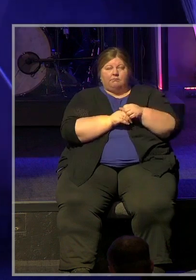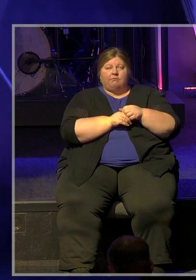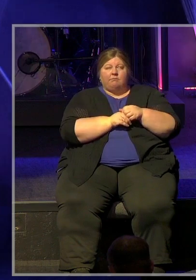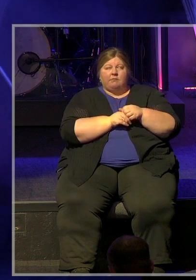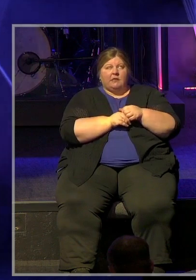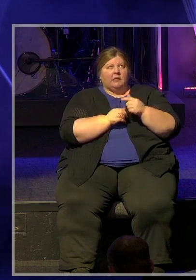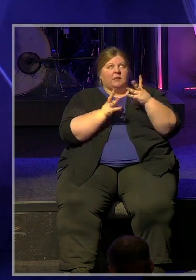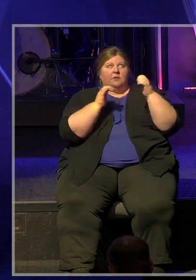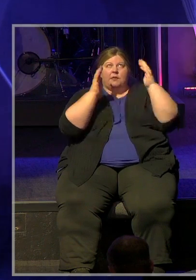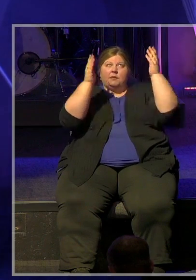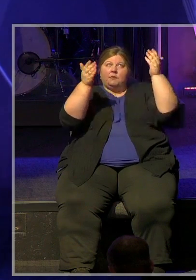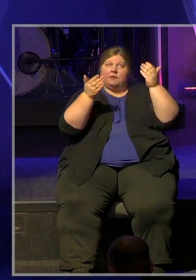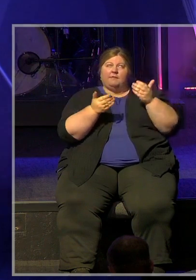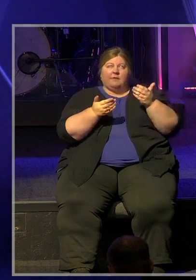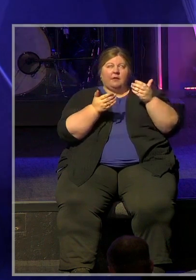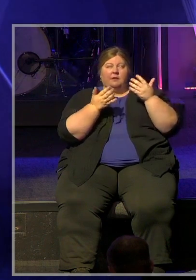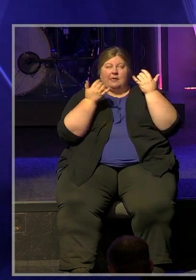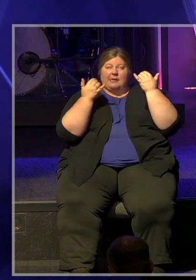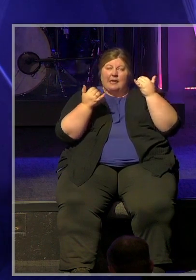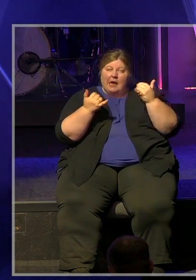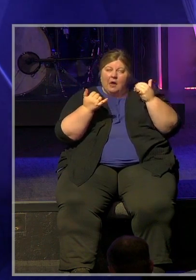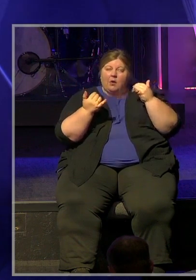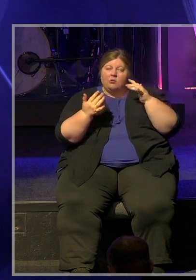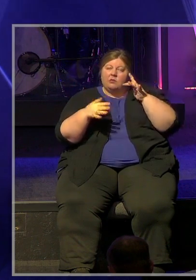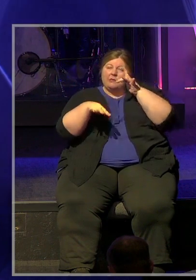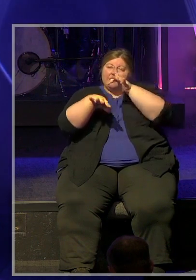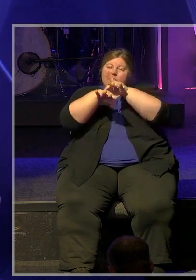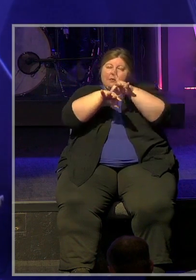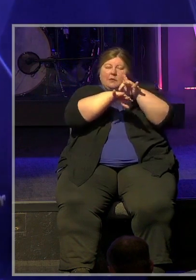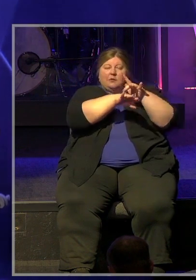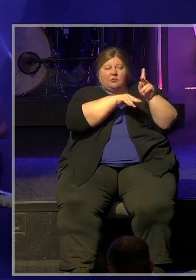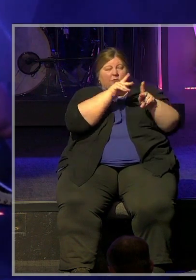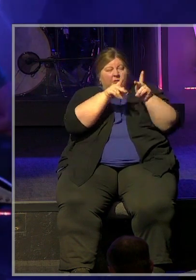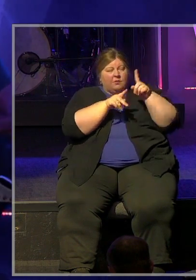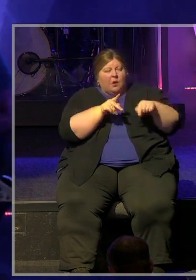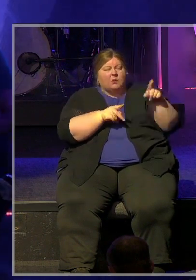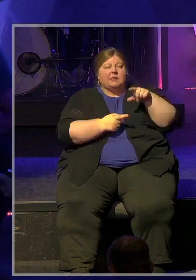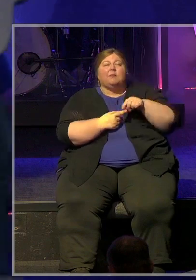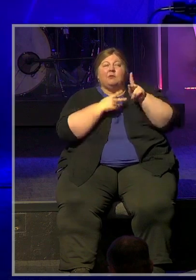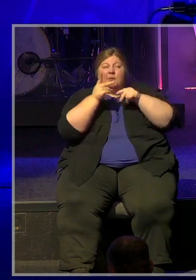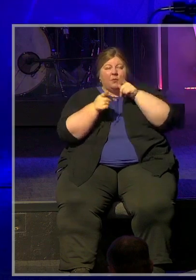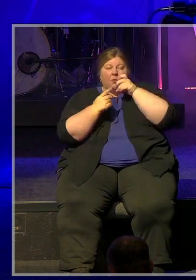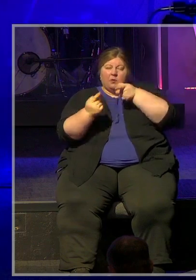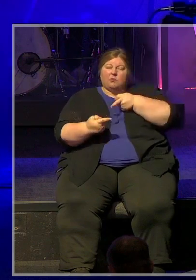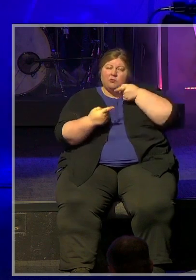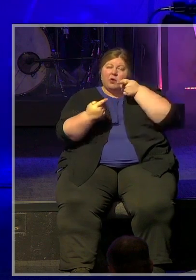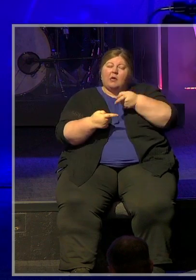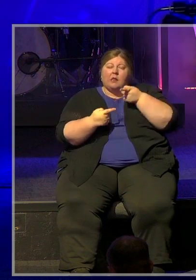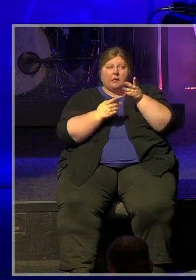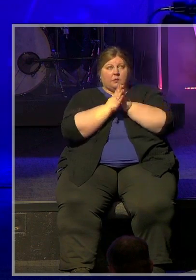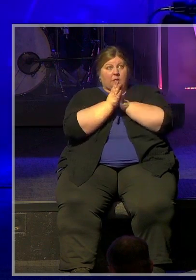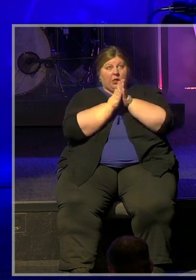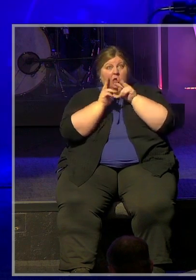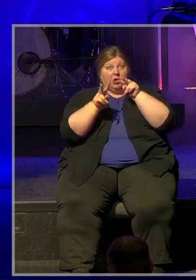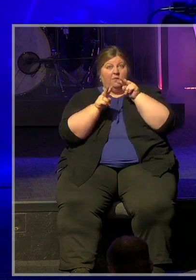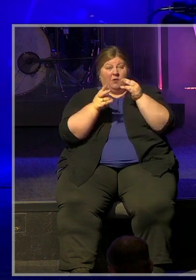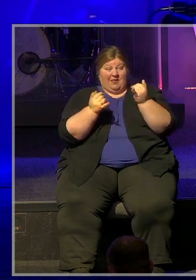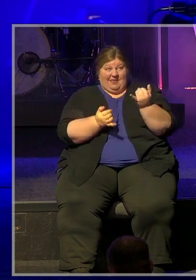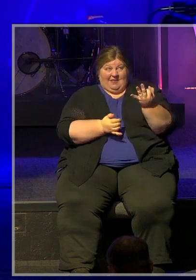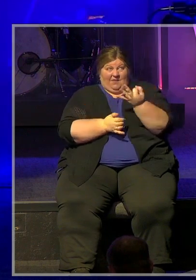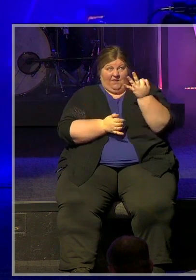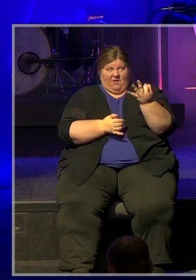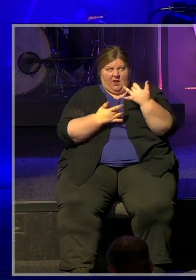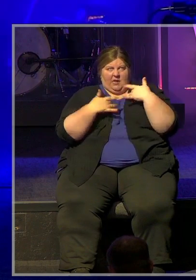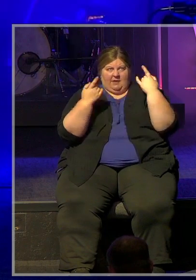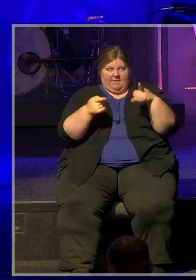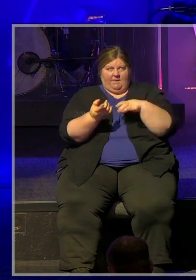marriages, especially those that are struggling. Father, even as we look forward to this marriage event this coming Friday that just invests in marriages,